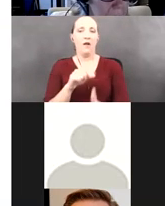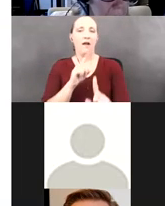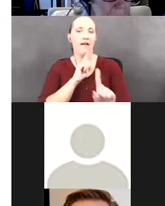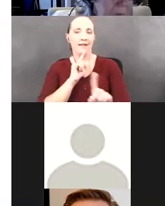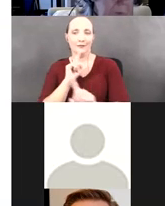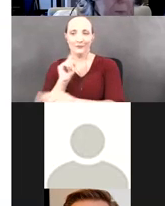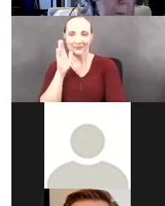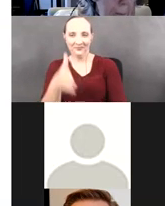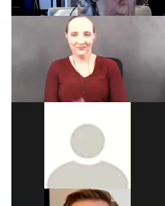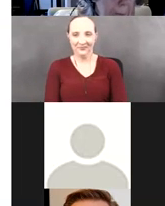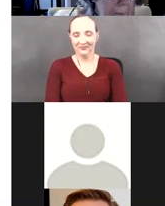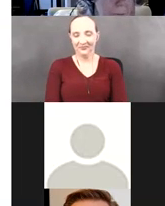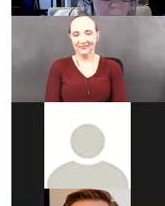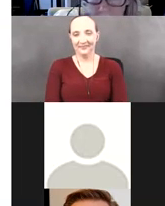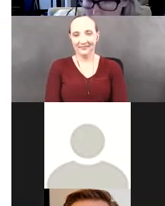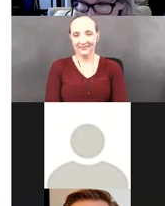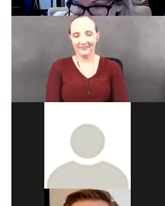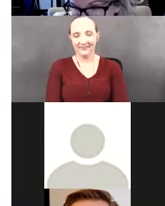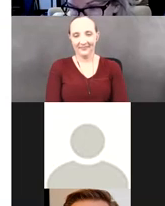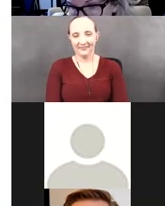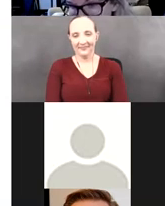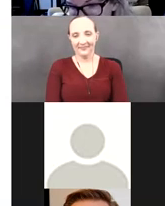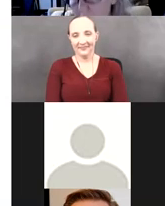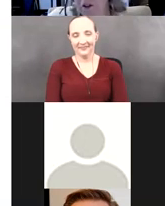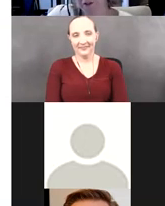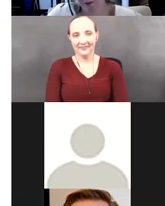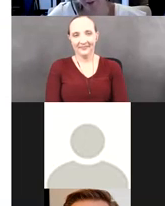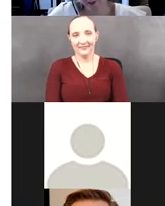questions. Vamos a contestarles esas preguntas.